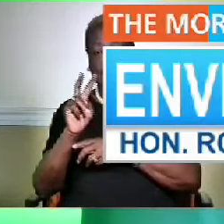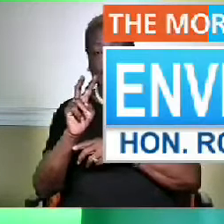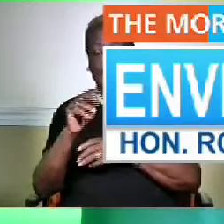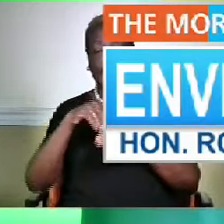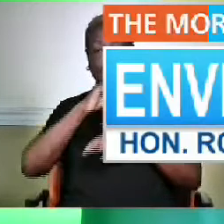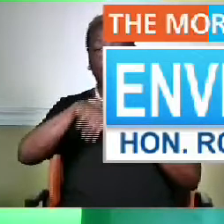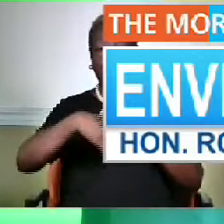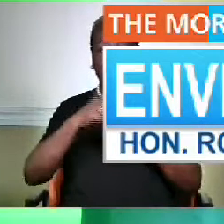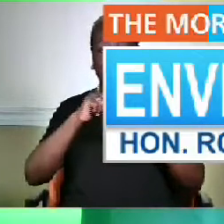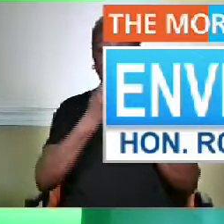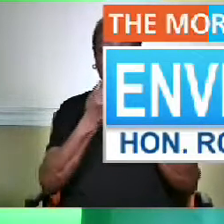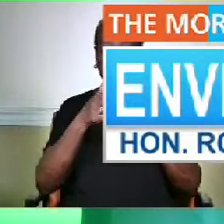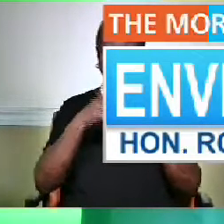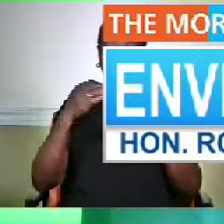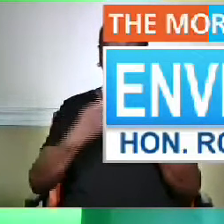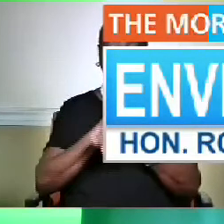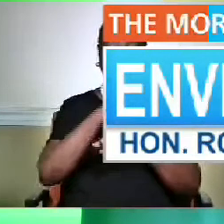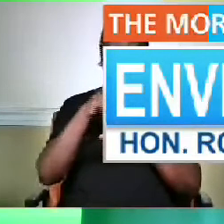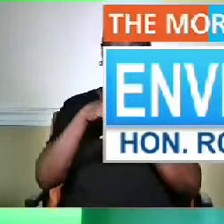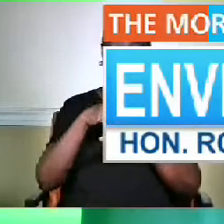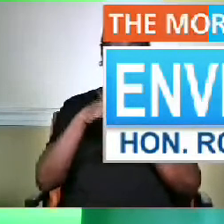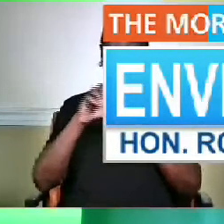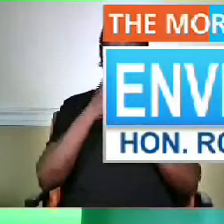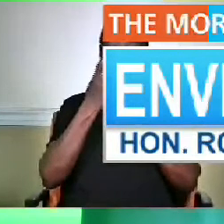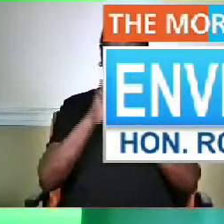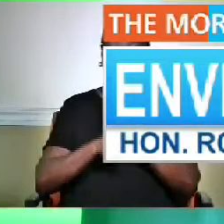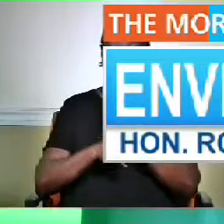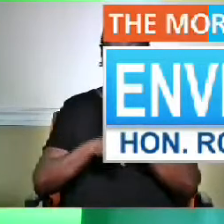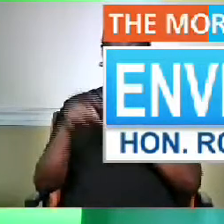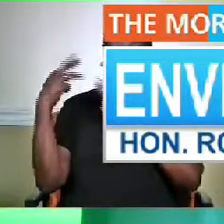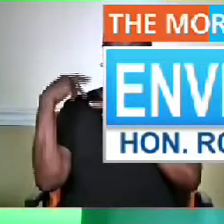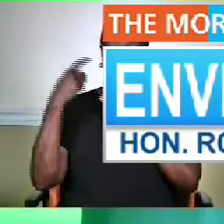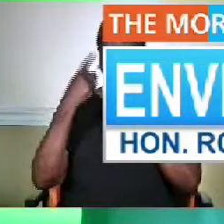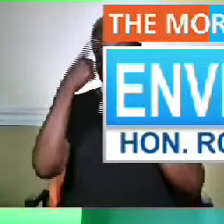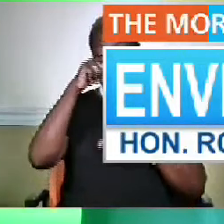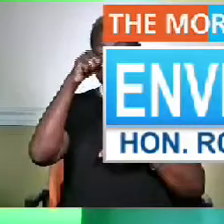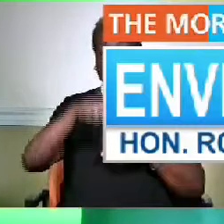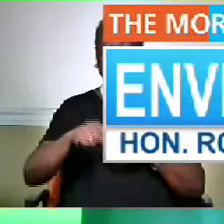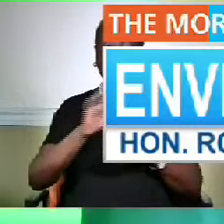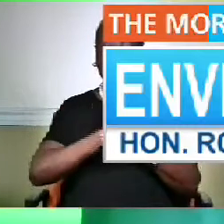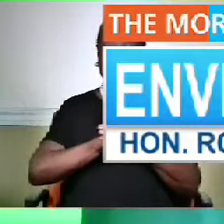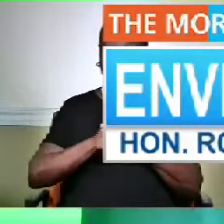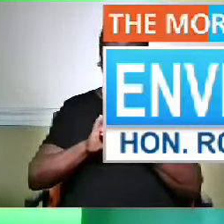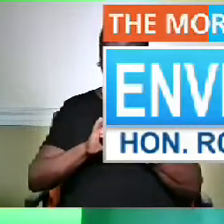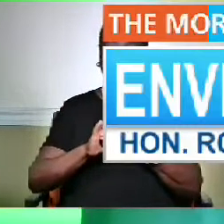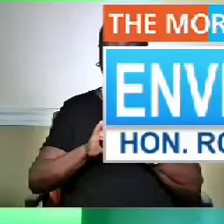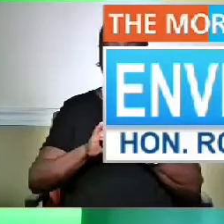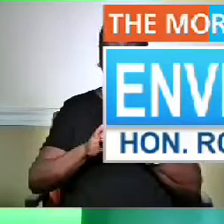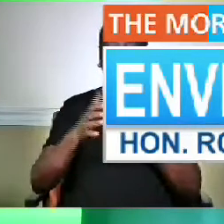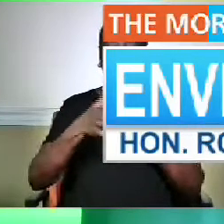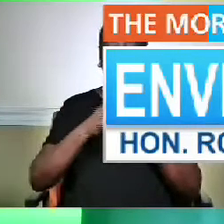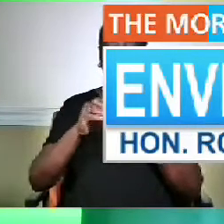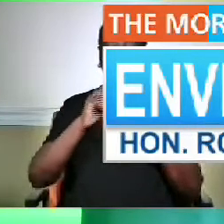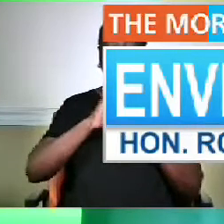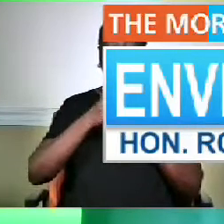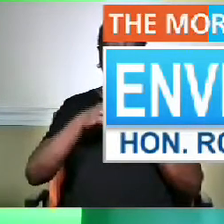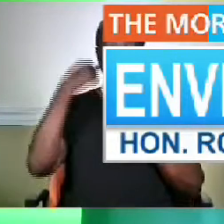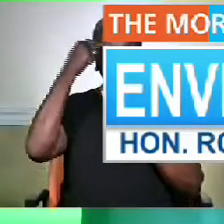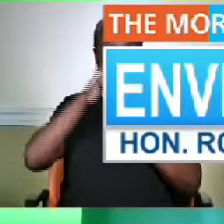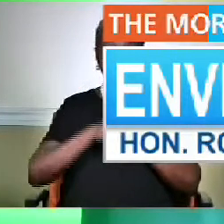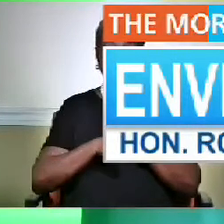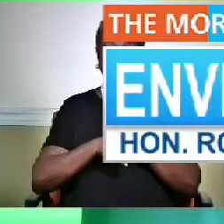Providence. The department was responsible for deep cleaning and disinfection of a number of government